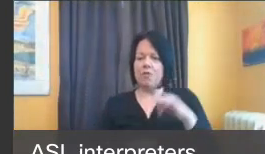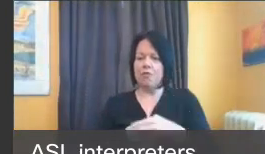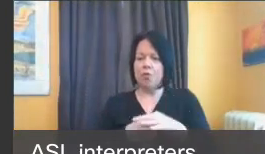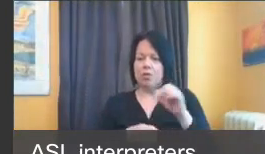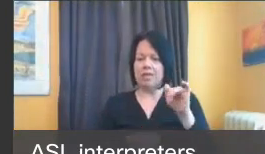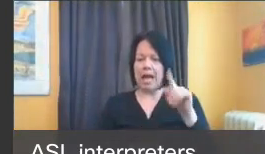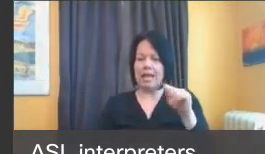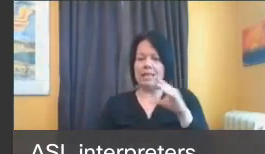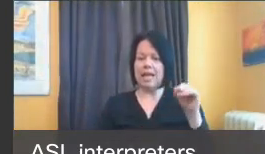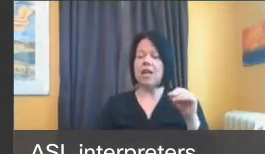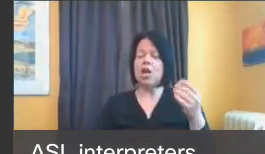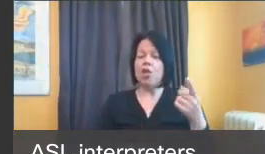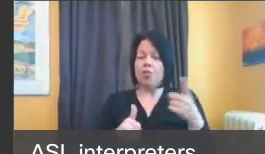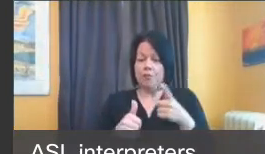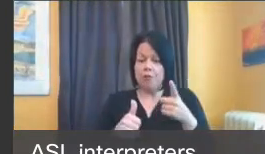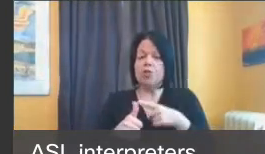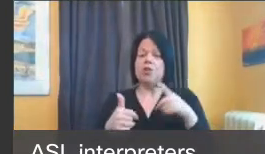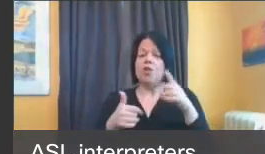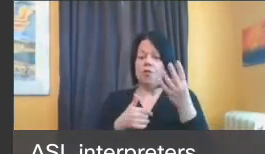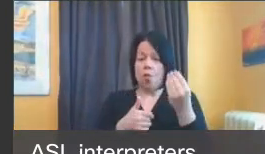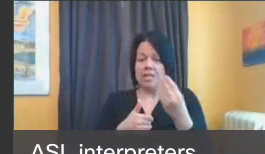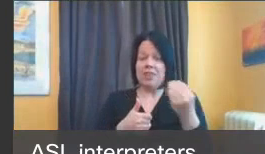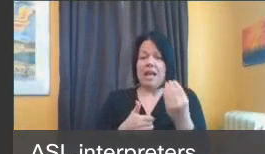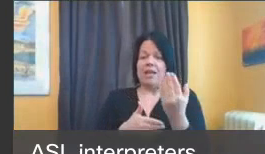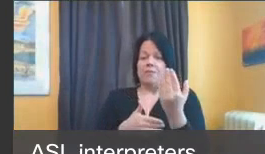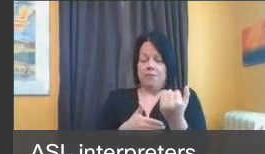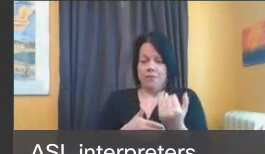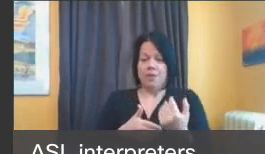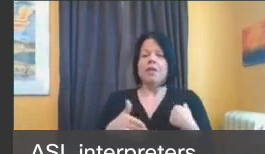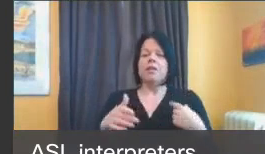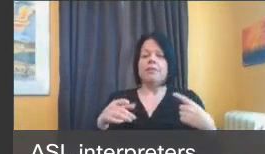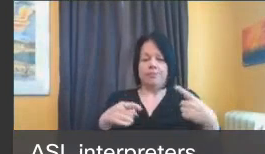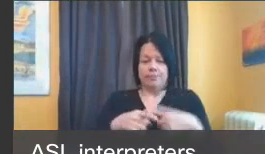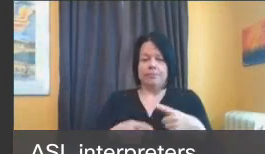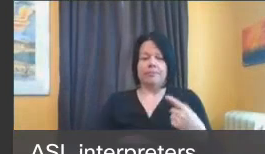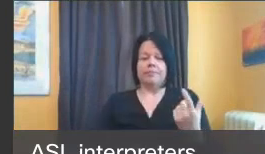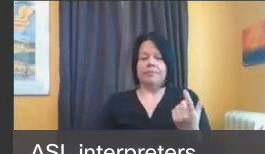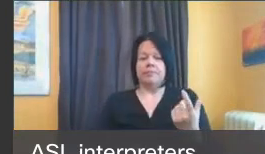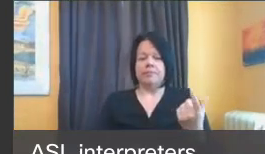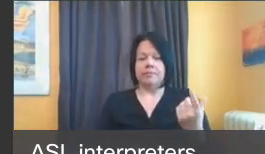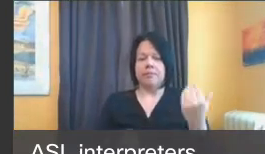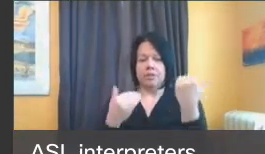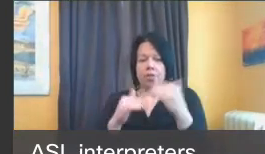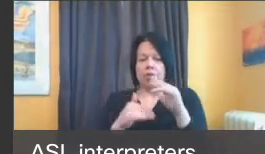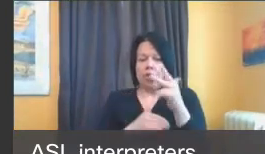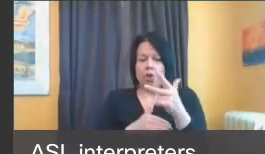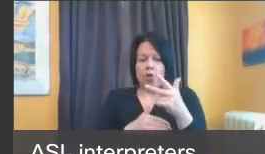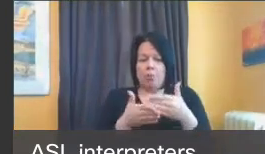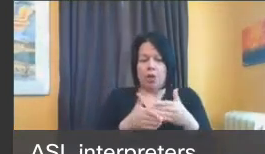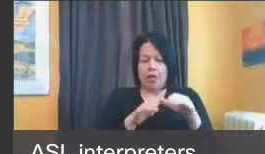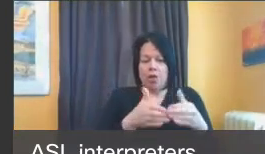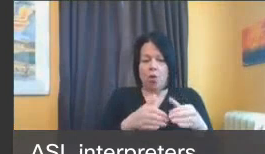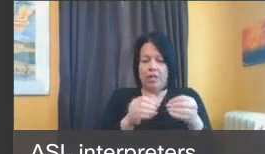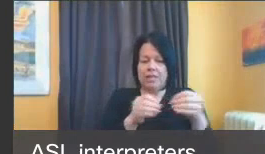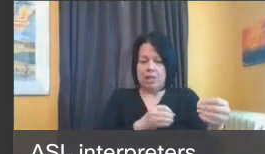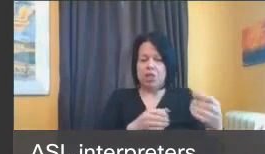First, 14th, and 15th Amendments through its limits on drop boxes and its limits on third-party voter registration organizations.